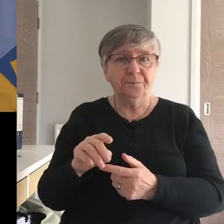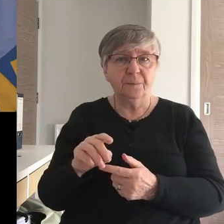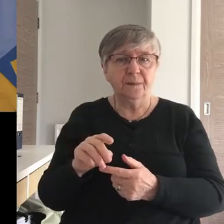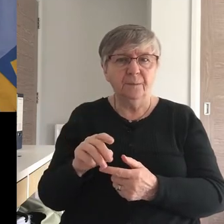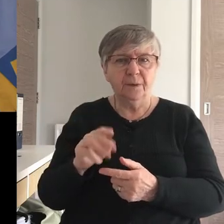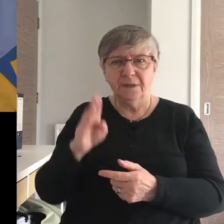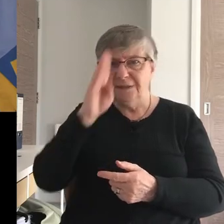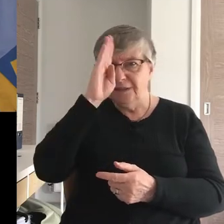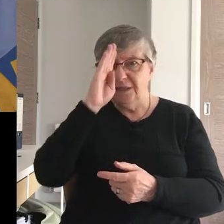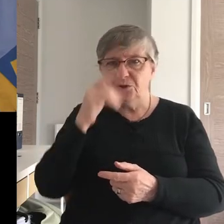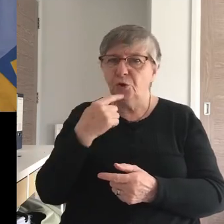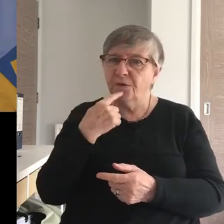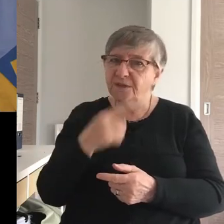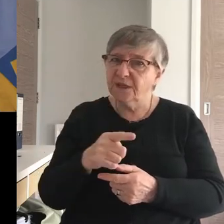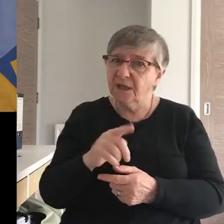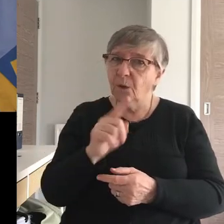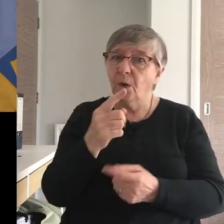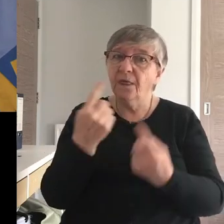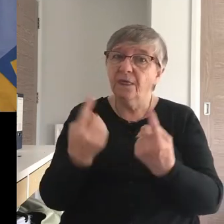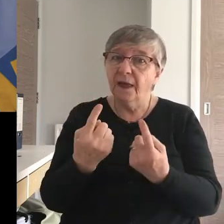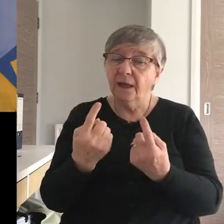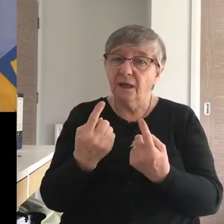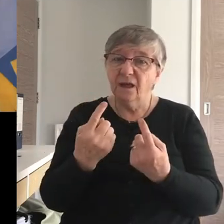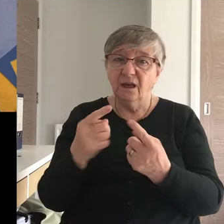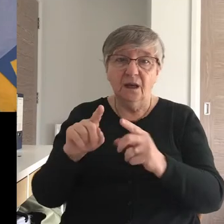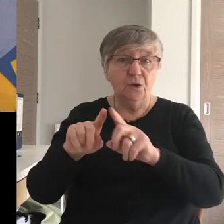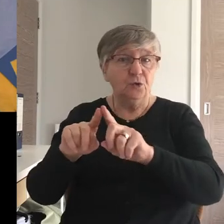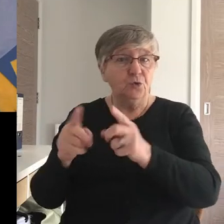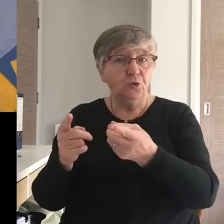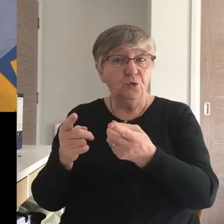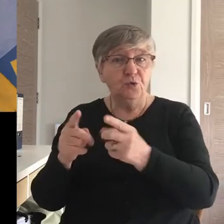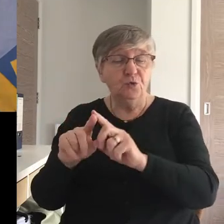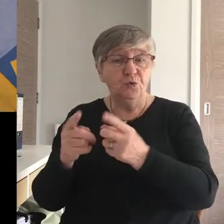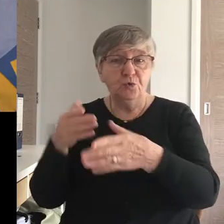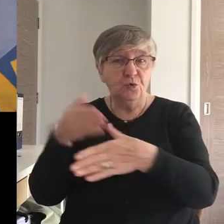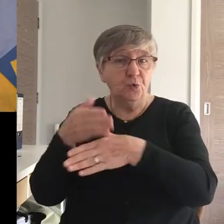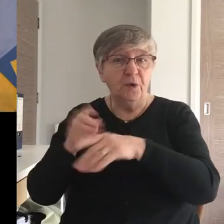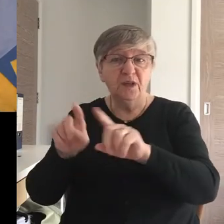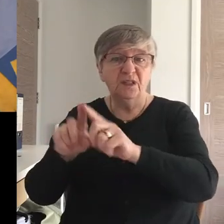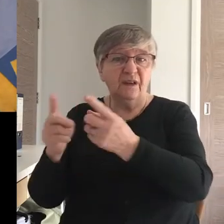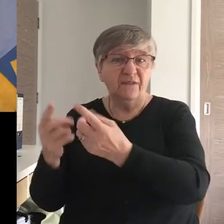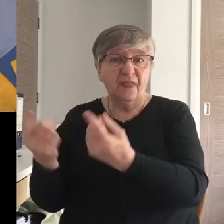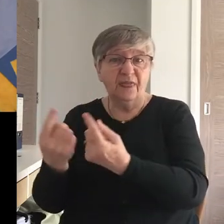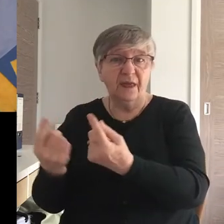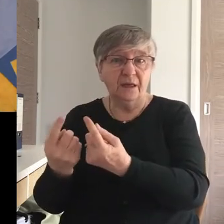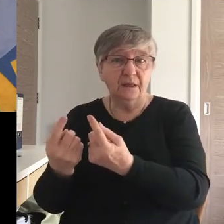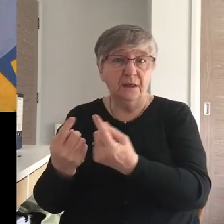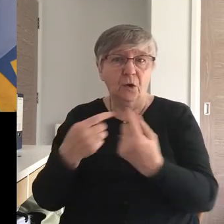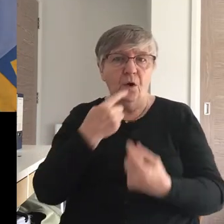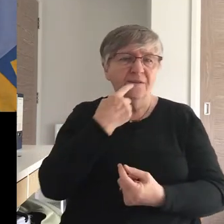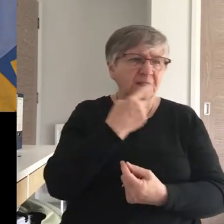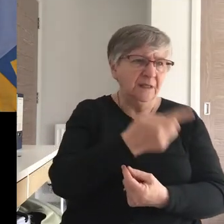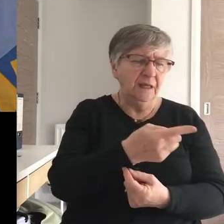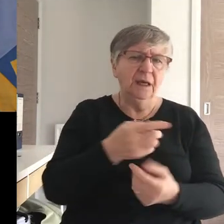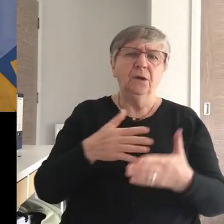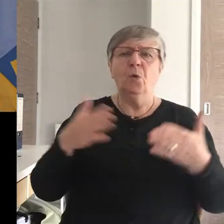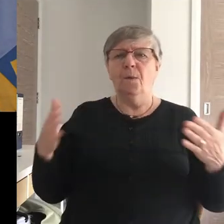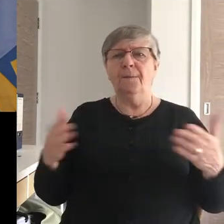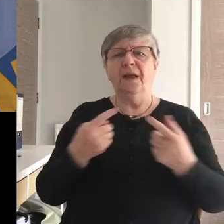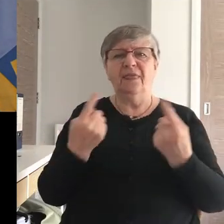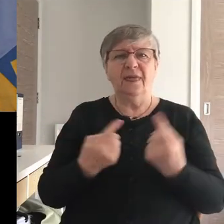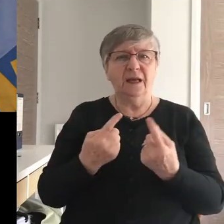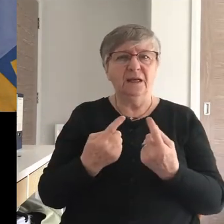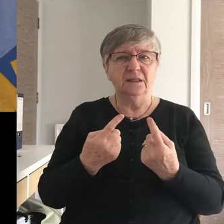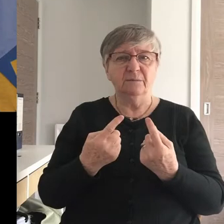But the danger of saying one thing and doing another, the danger of mouthing big commitments and not following it up in our